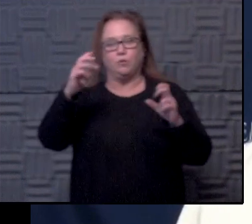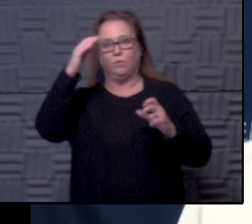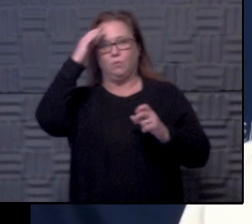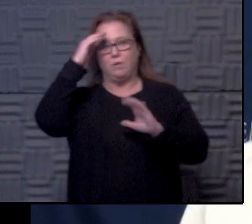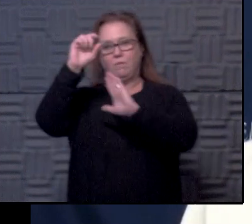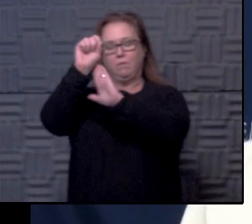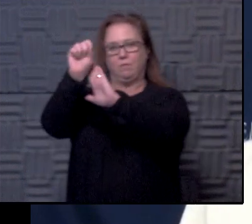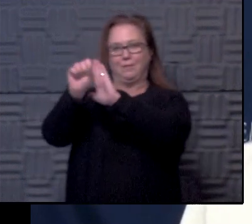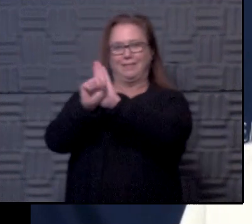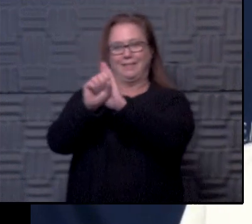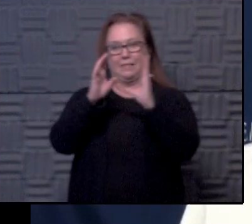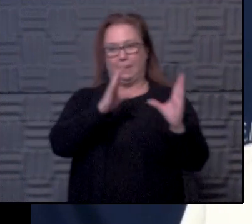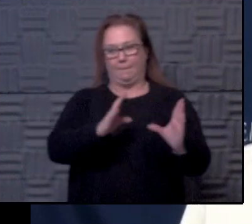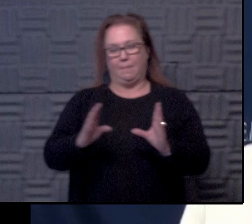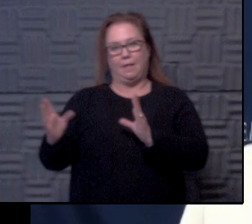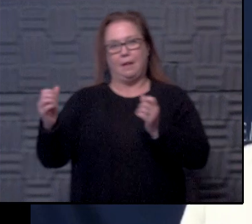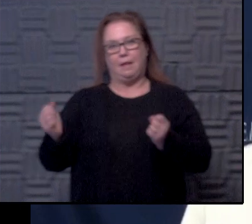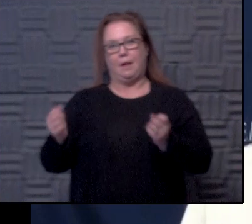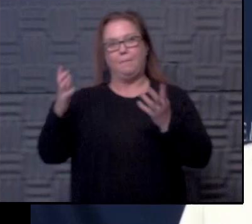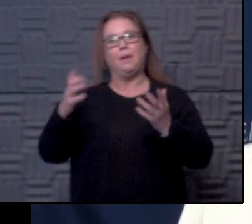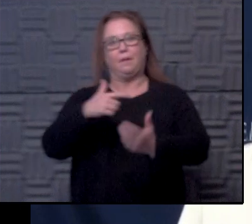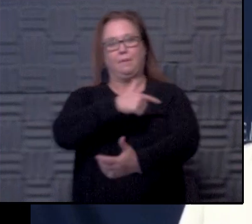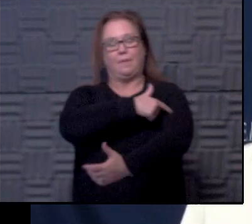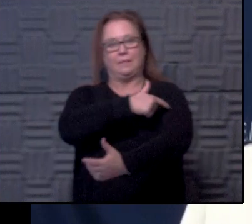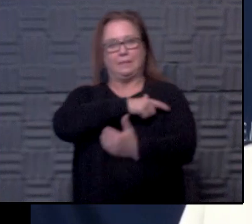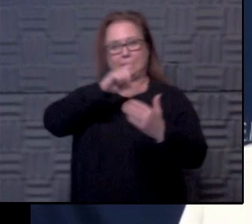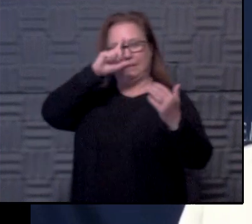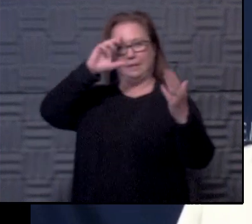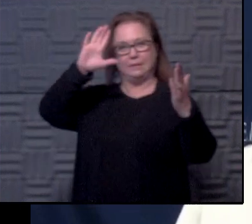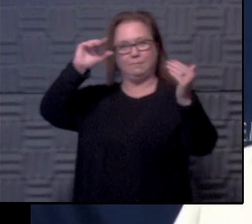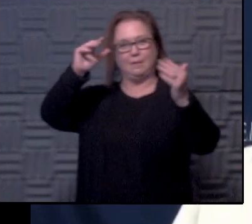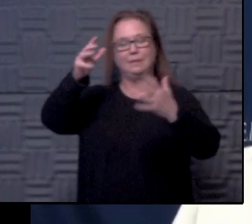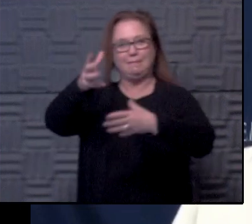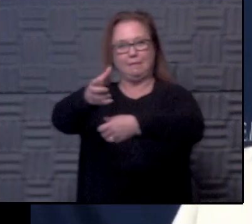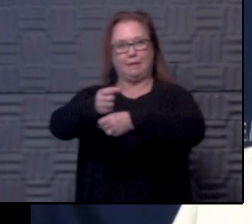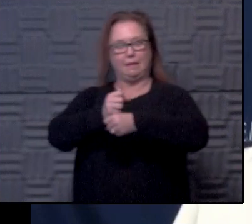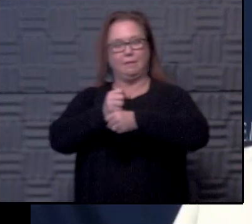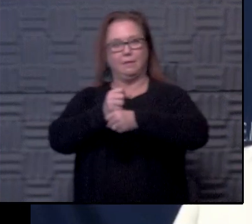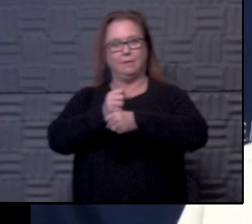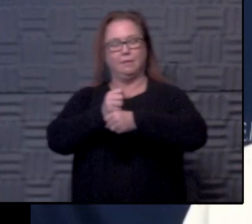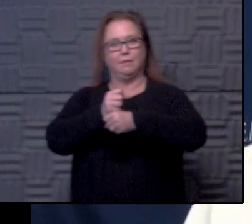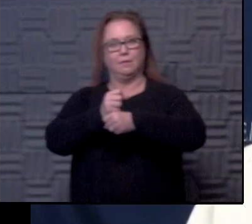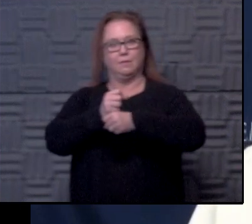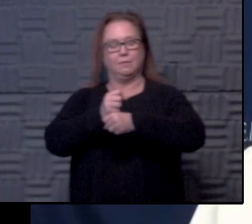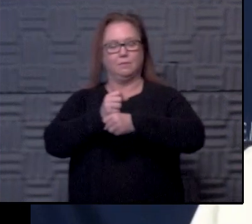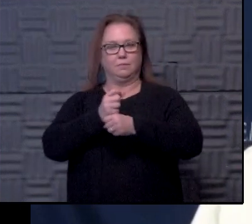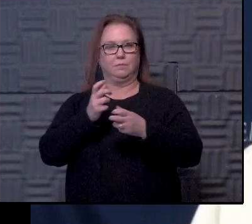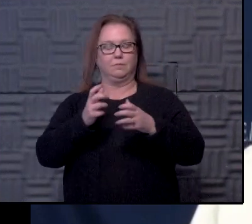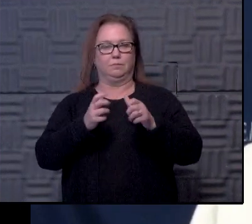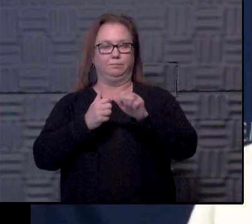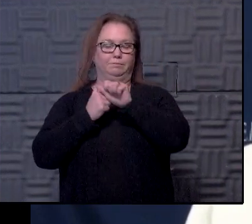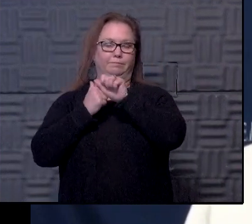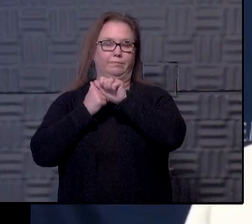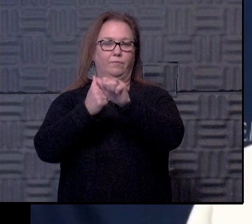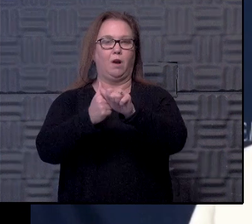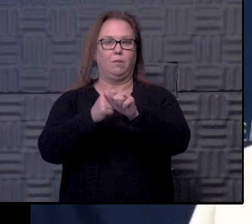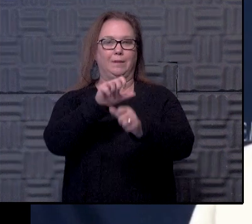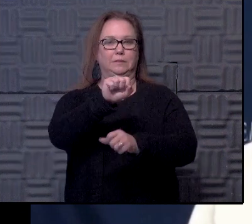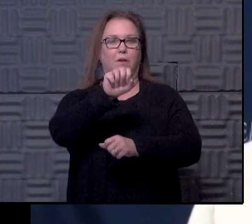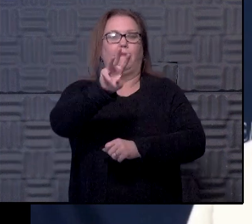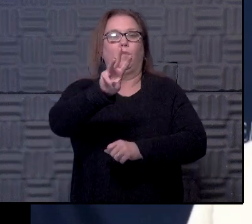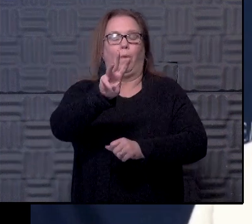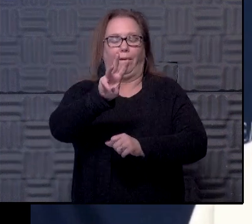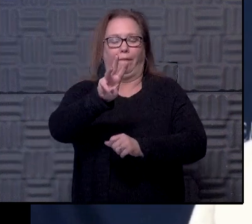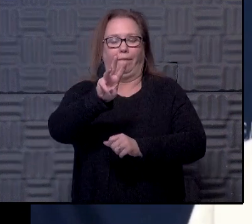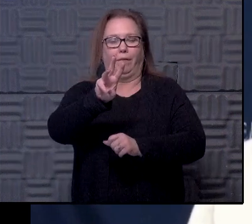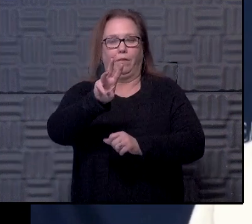states planned the number of doses that they expected to get based on simulations, actually simulation software that modeled